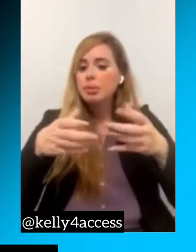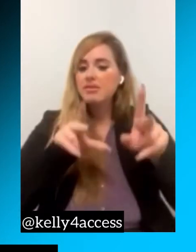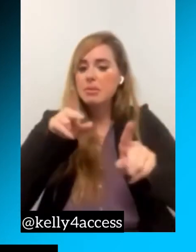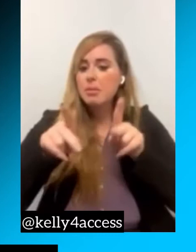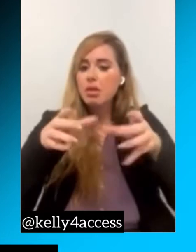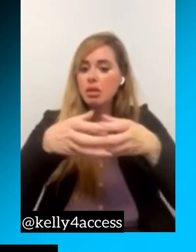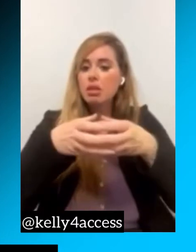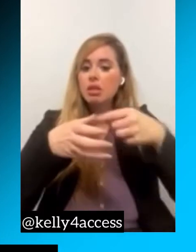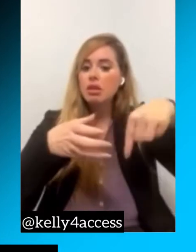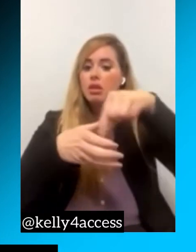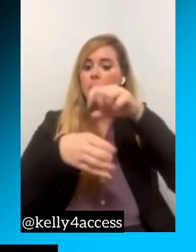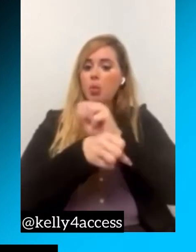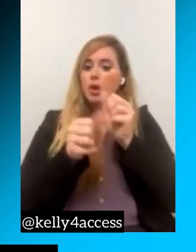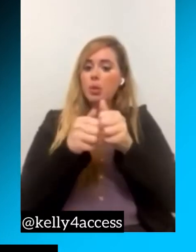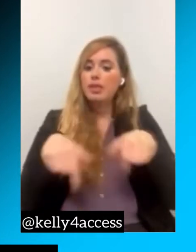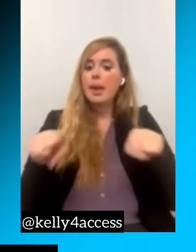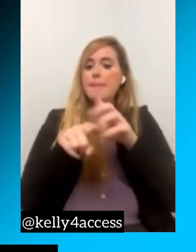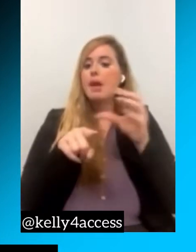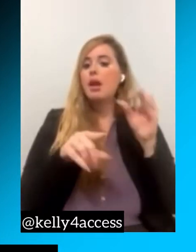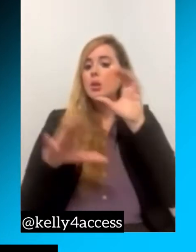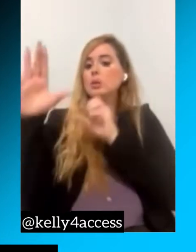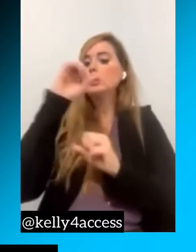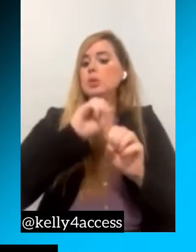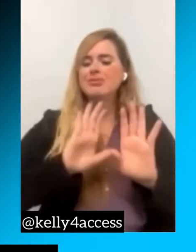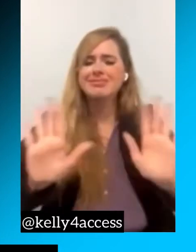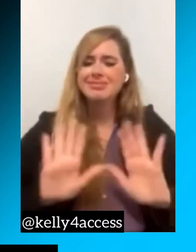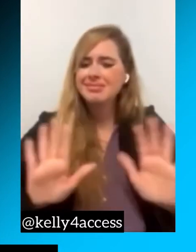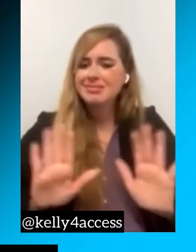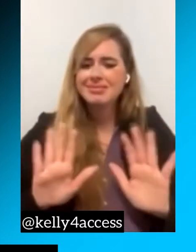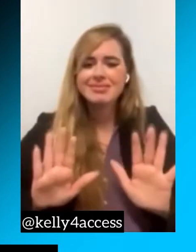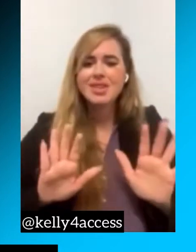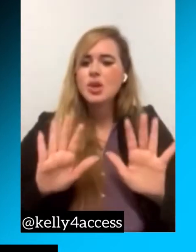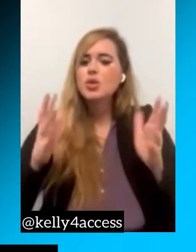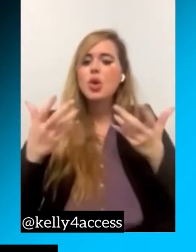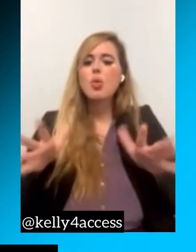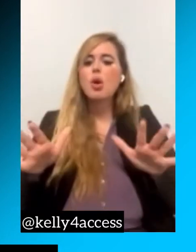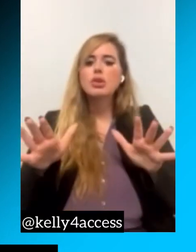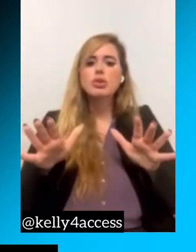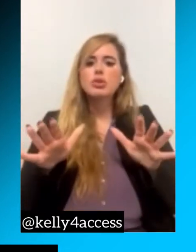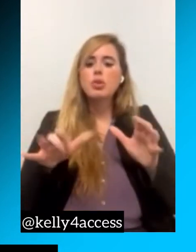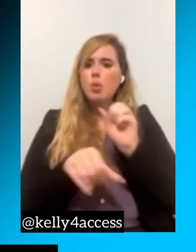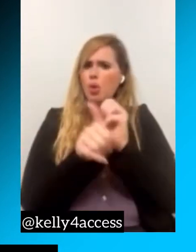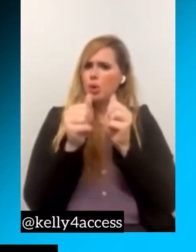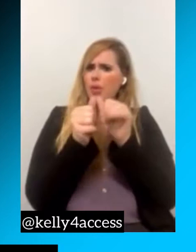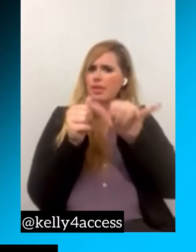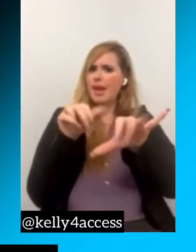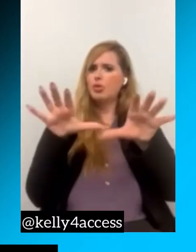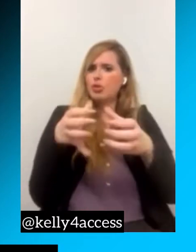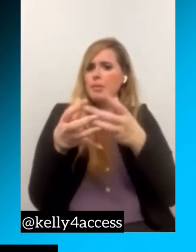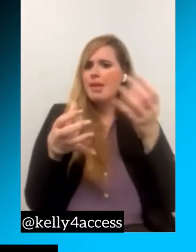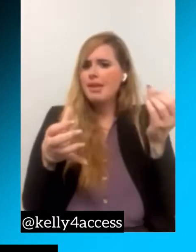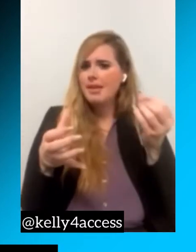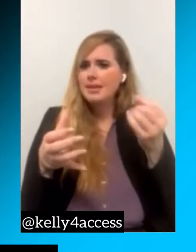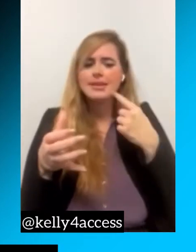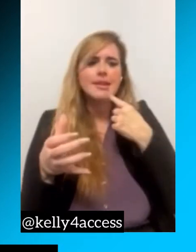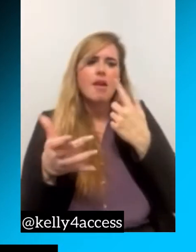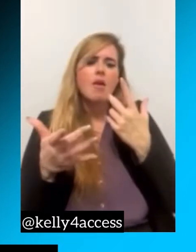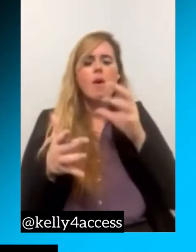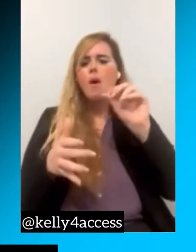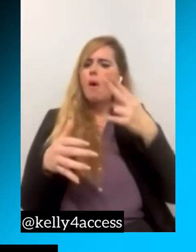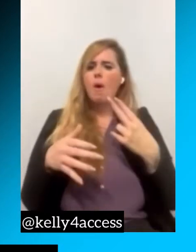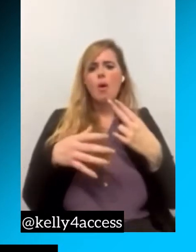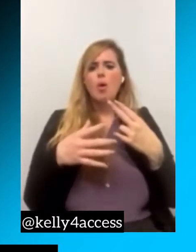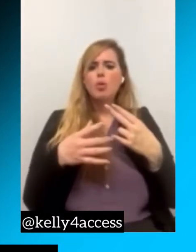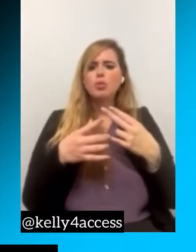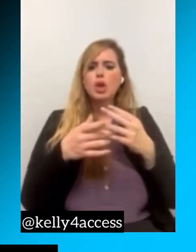polyamorous. You don't want to be working with polycule and then say, oh well, your